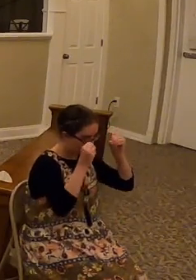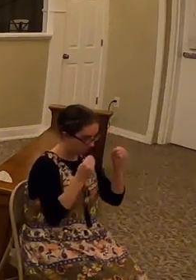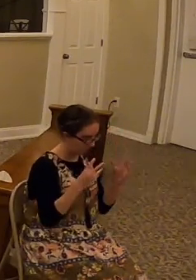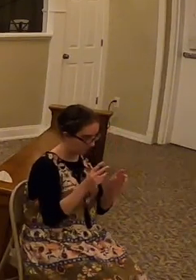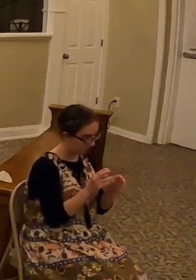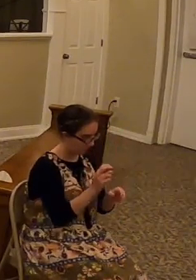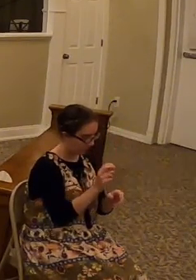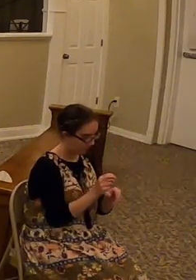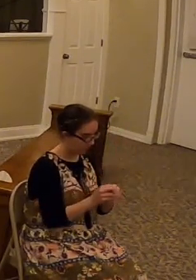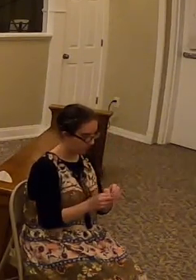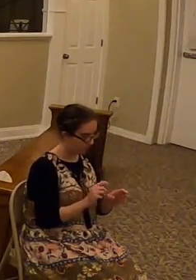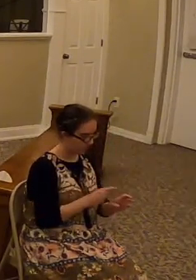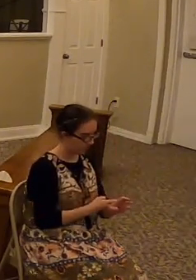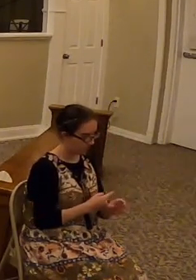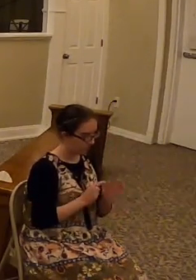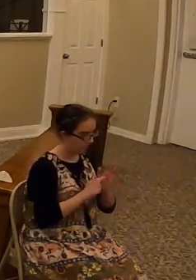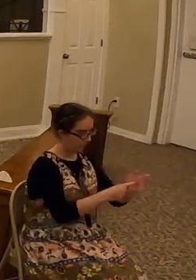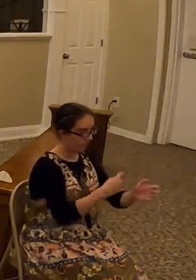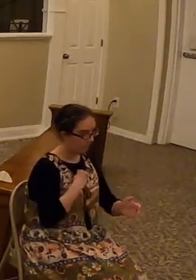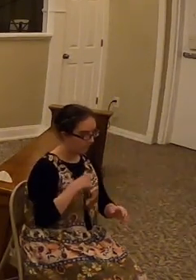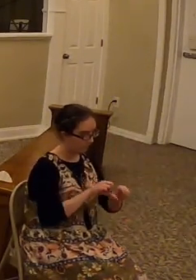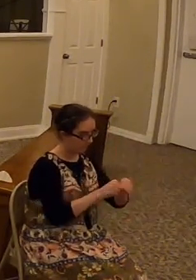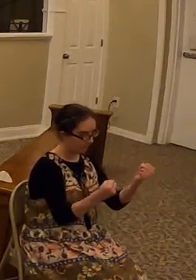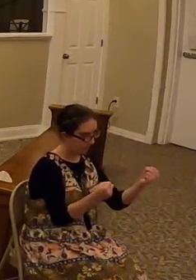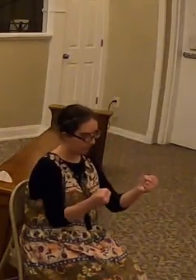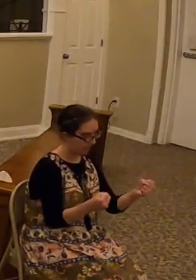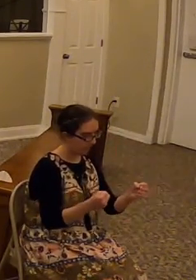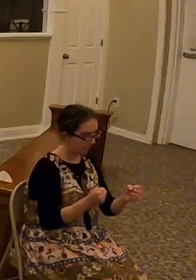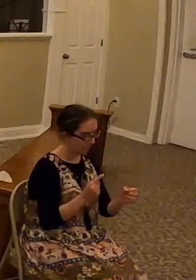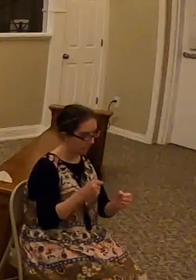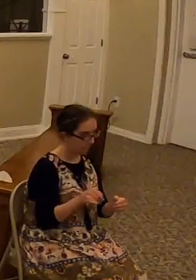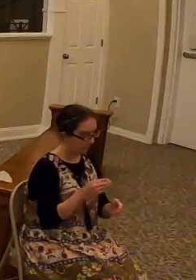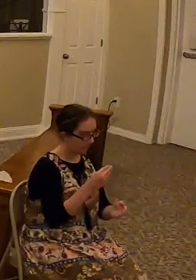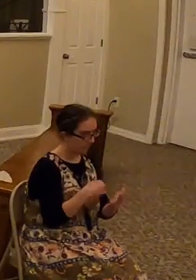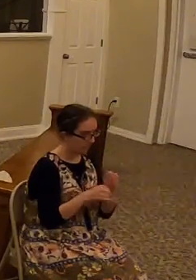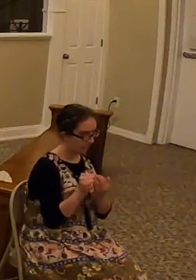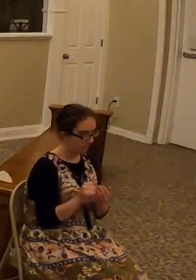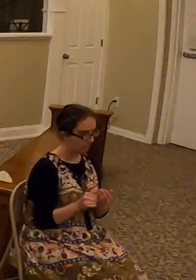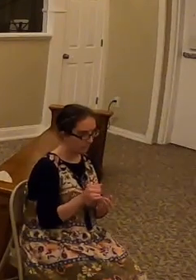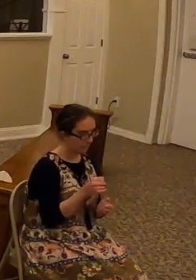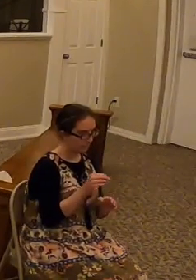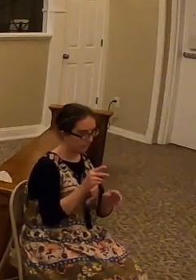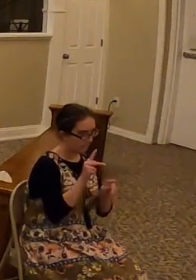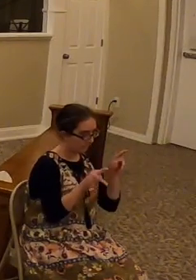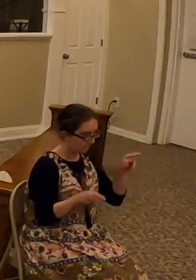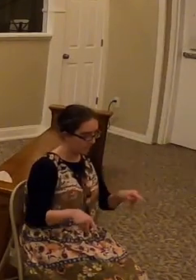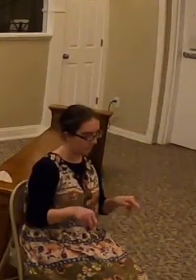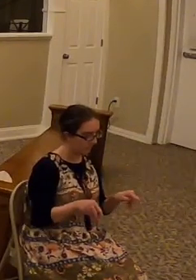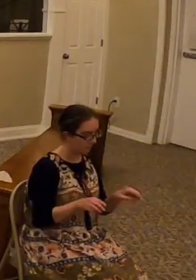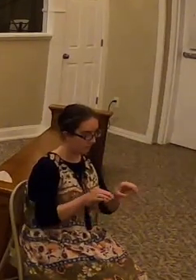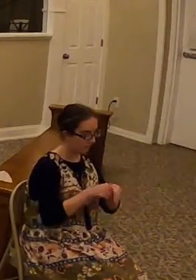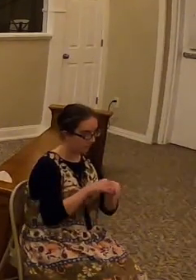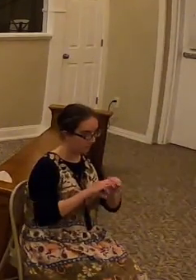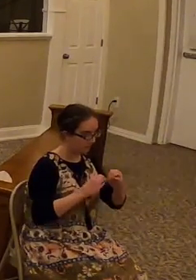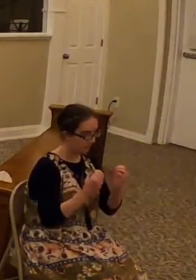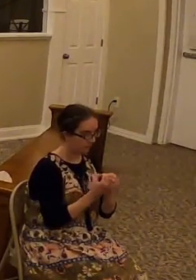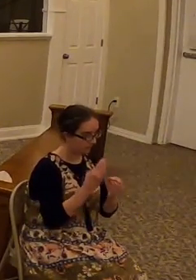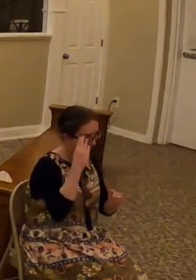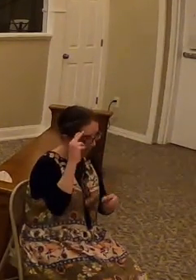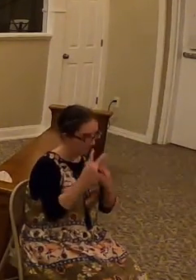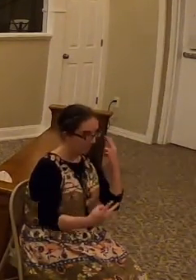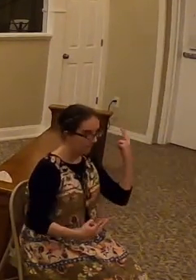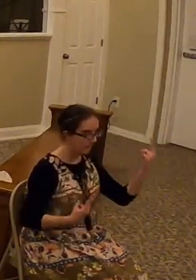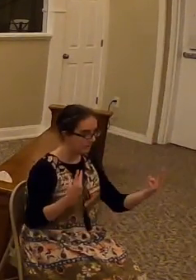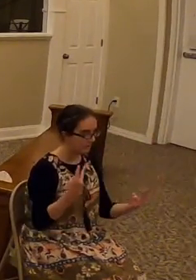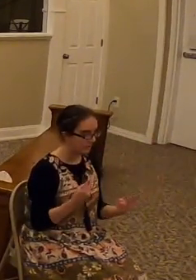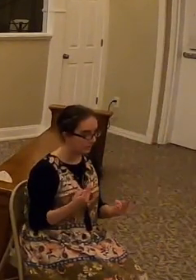years ago, he began to show me, break it down where the simplest person in your congregation, I don't care if they're